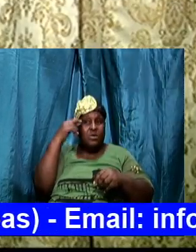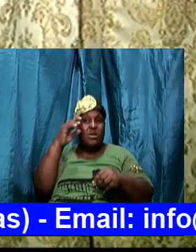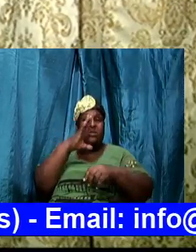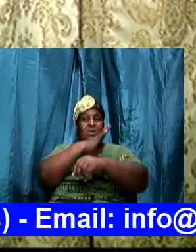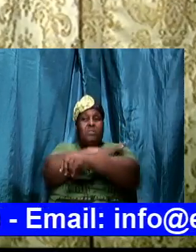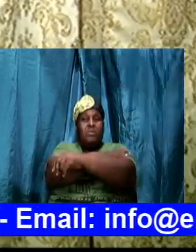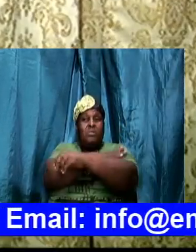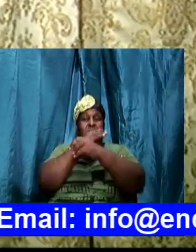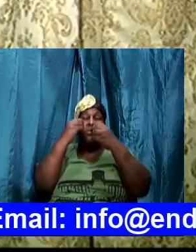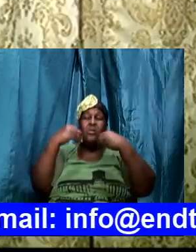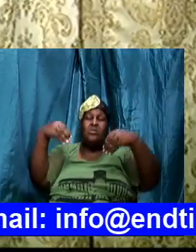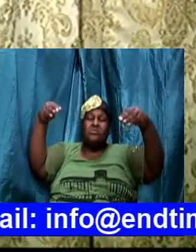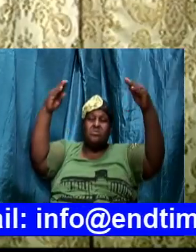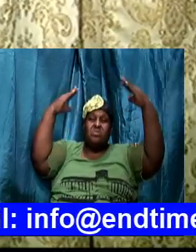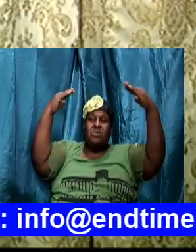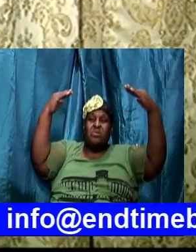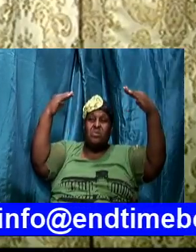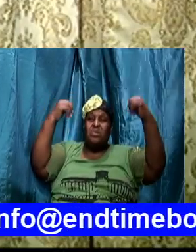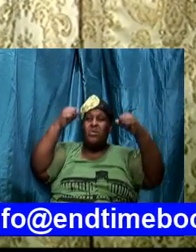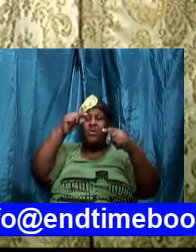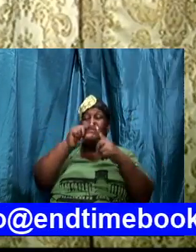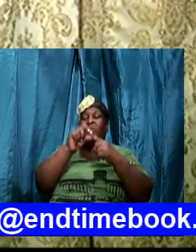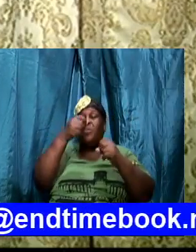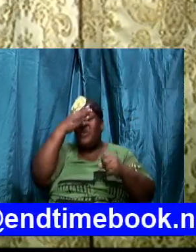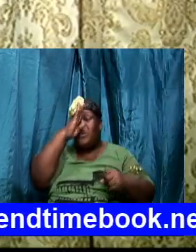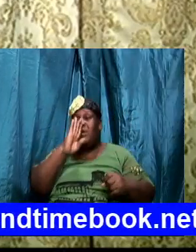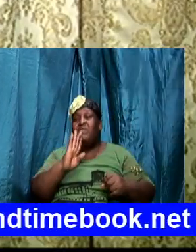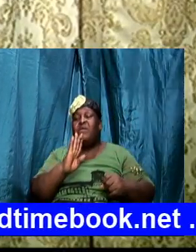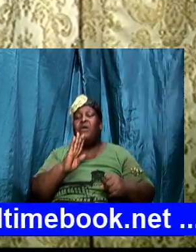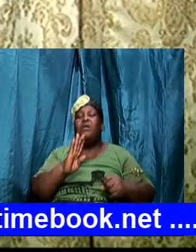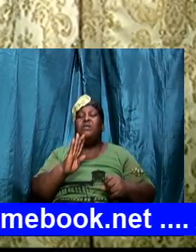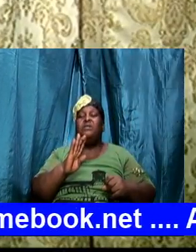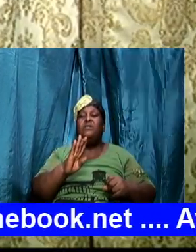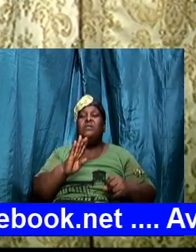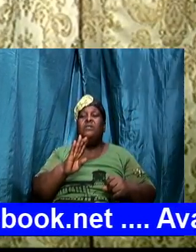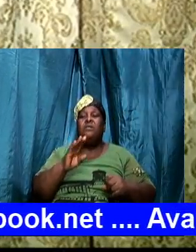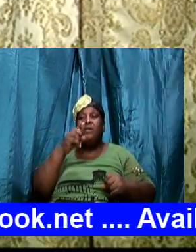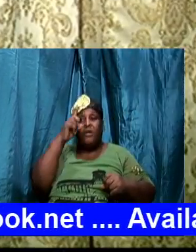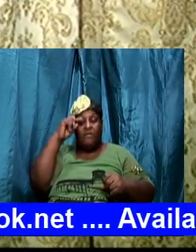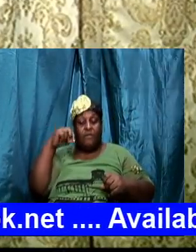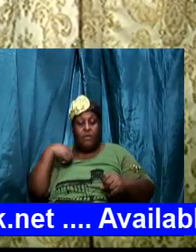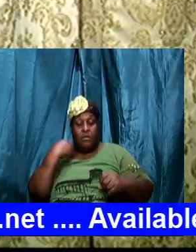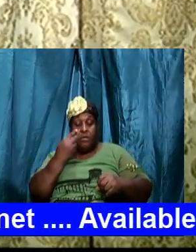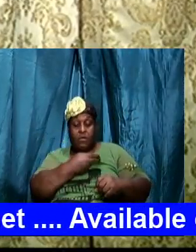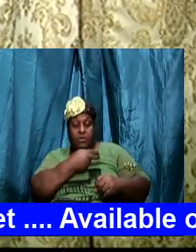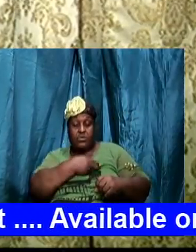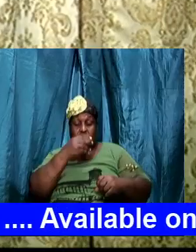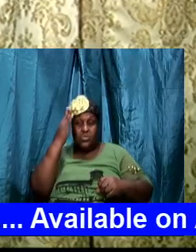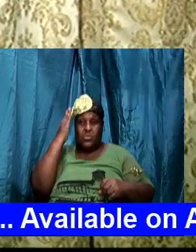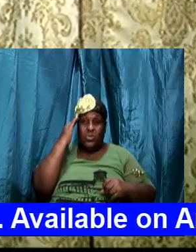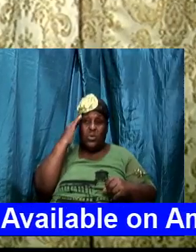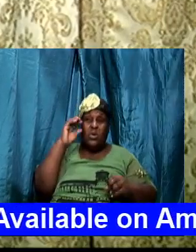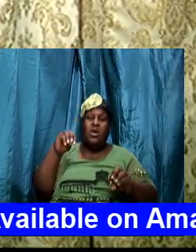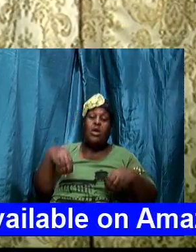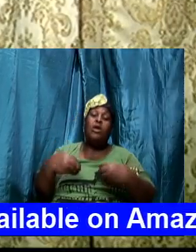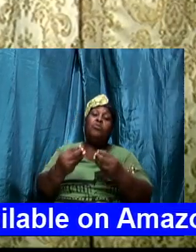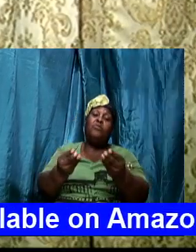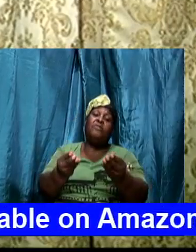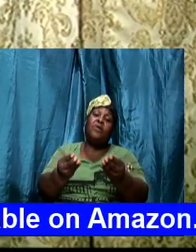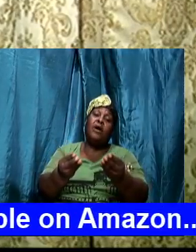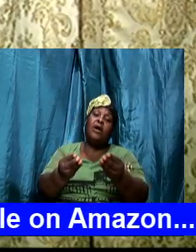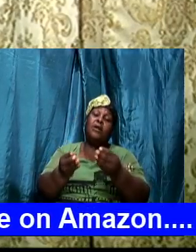the supremacy of the Word of Almighty God, and for us to know that it provides